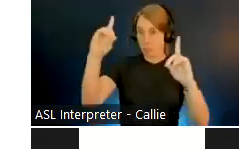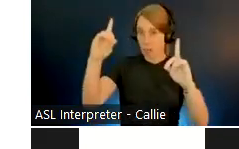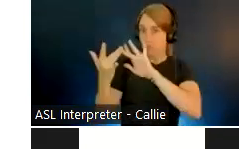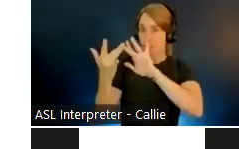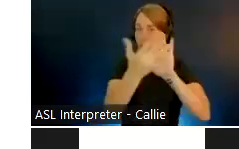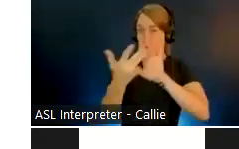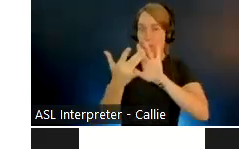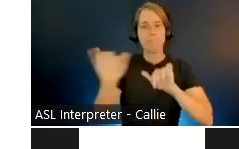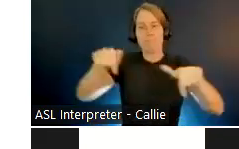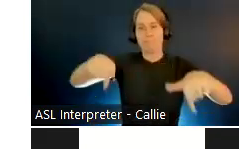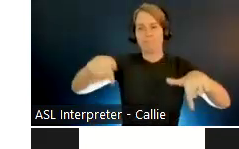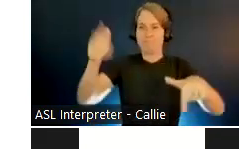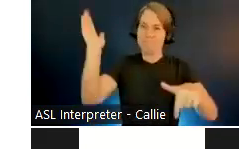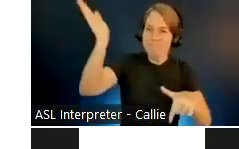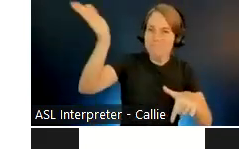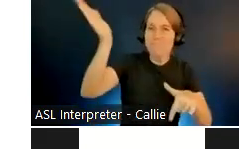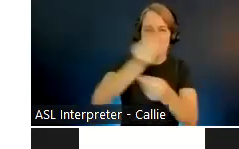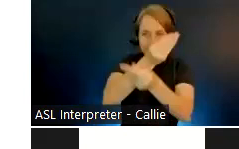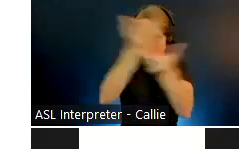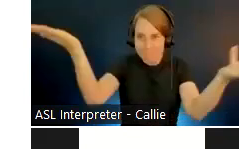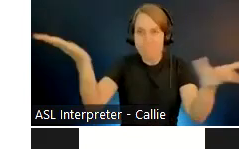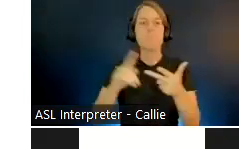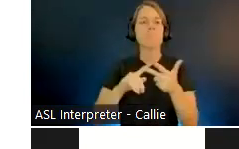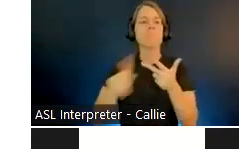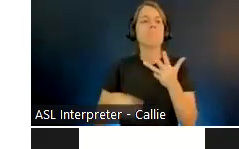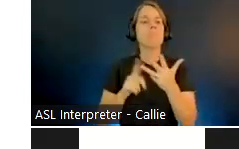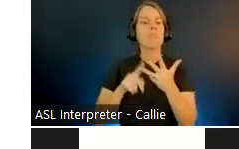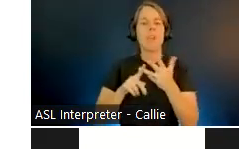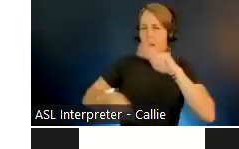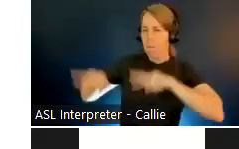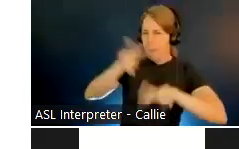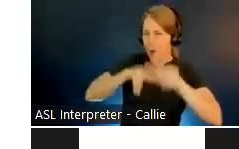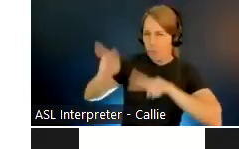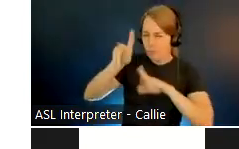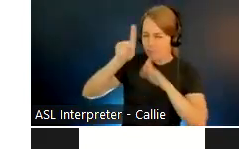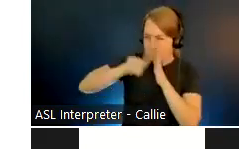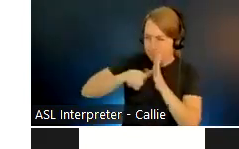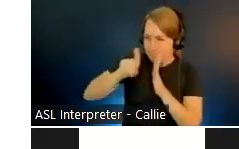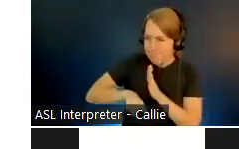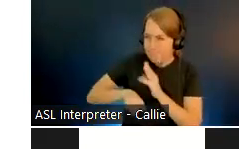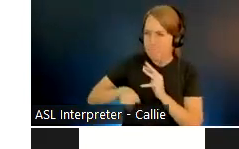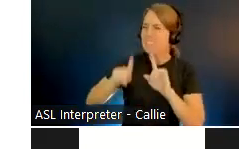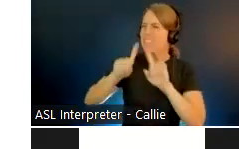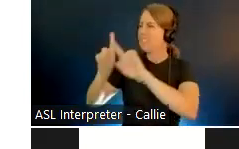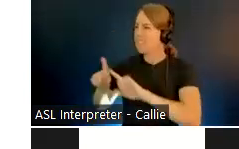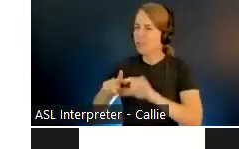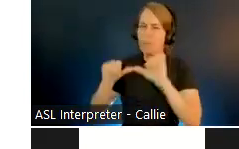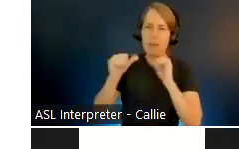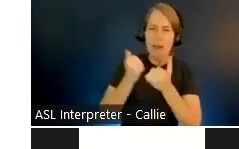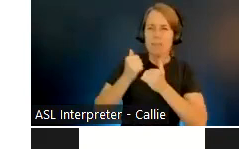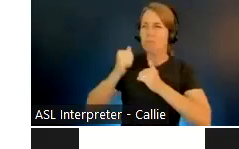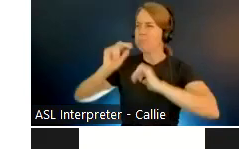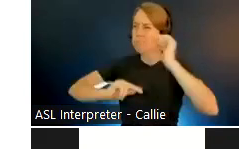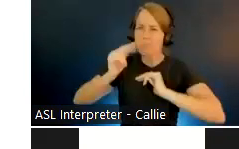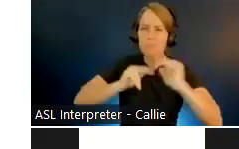with disabilities may be abused or neglected. And we get involved in public policy